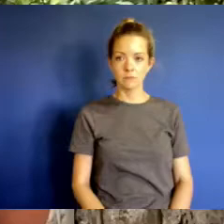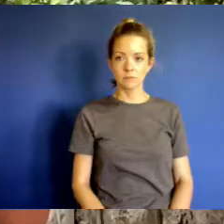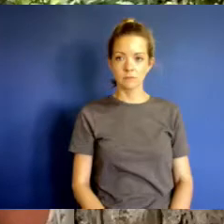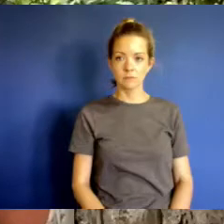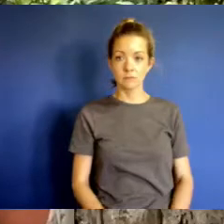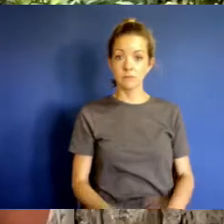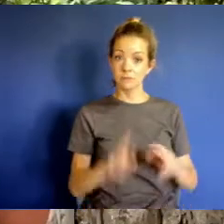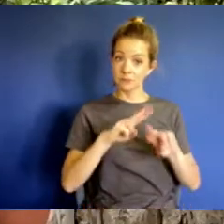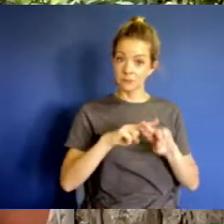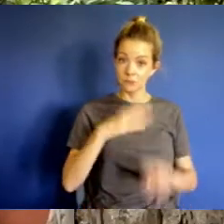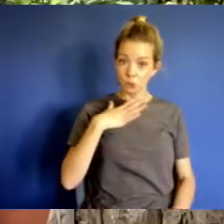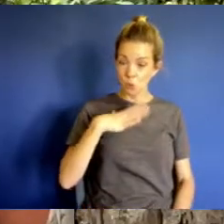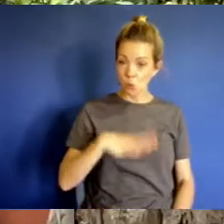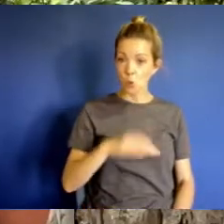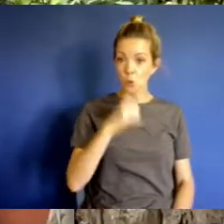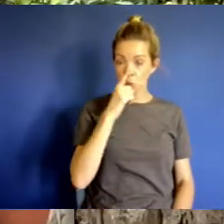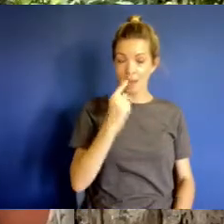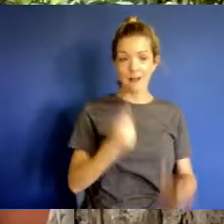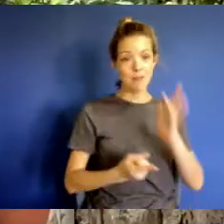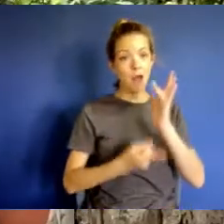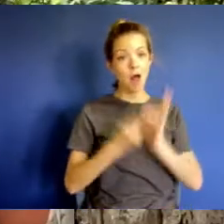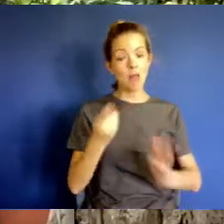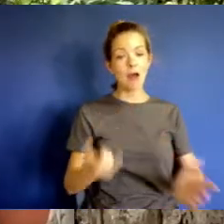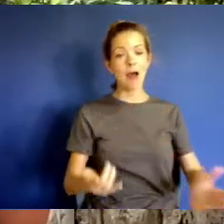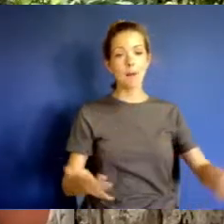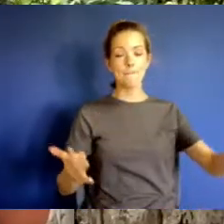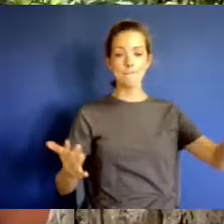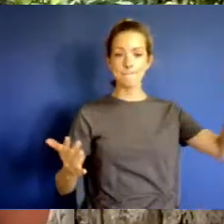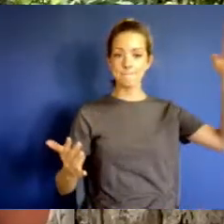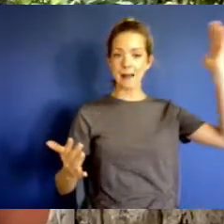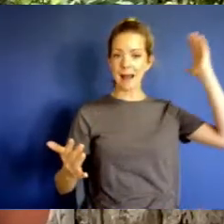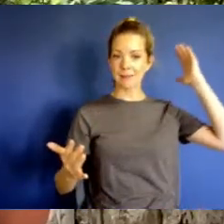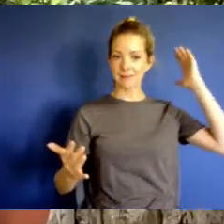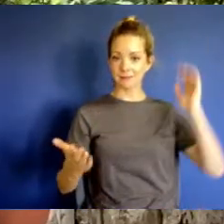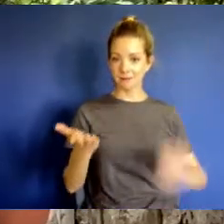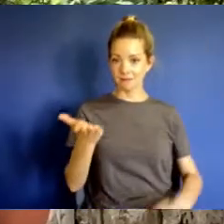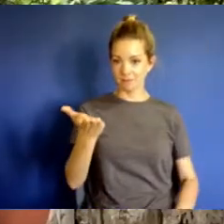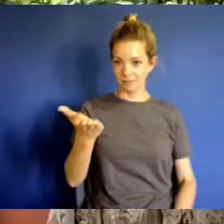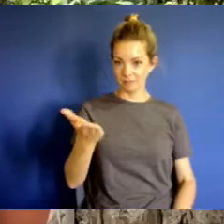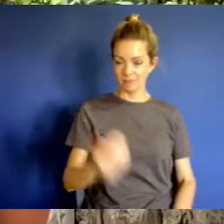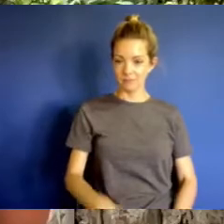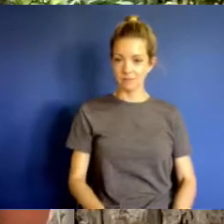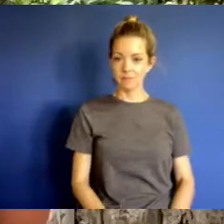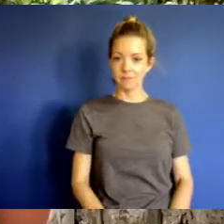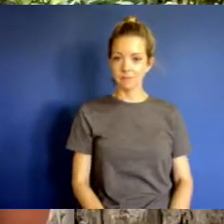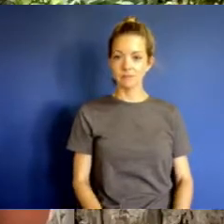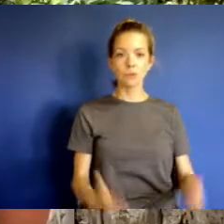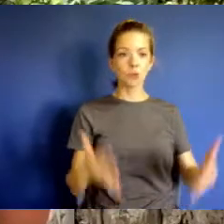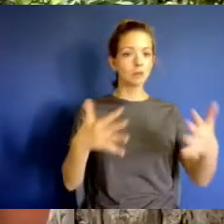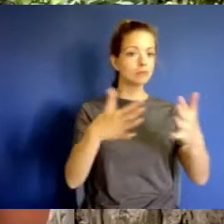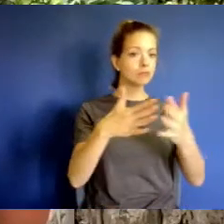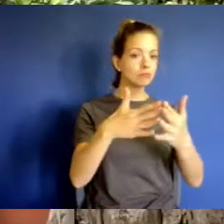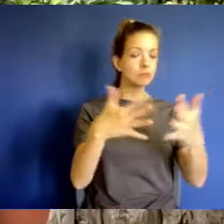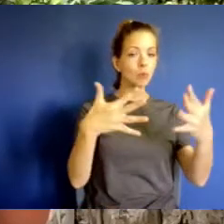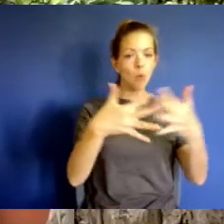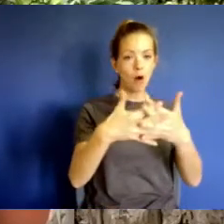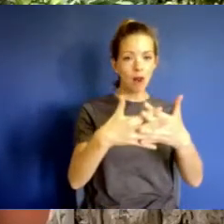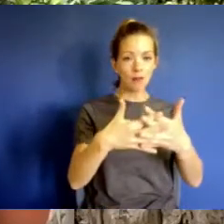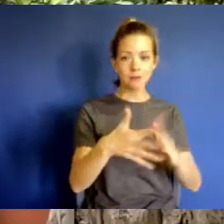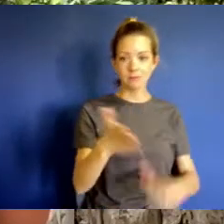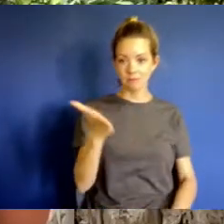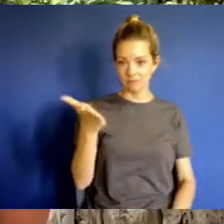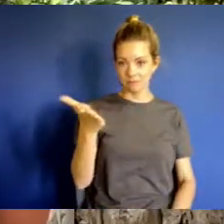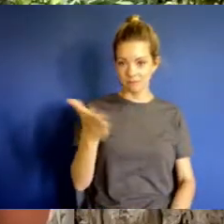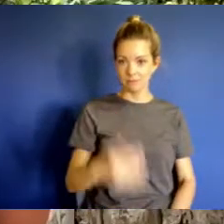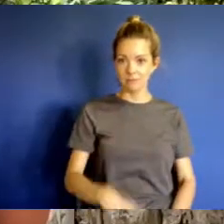And then finally, if you want to take that arm back, find the